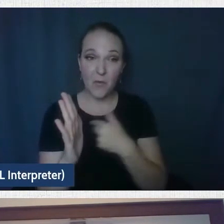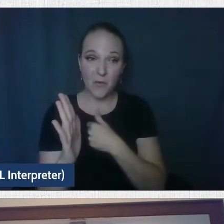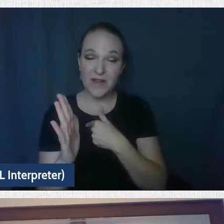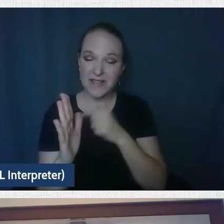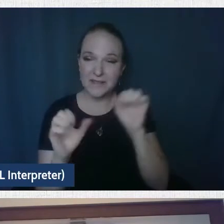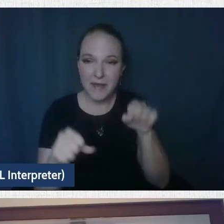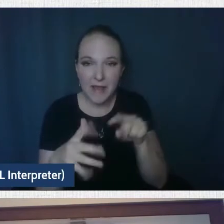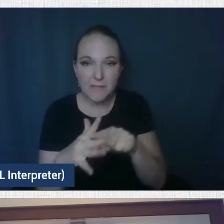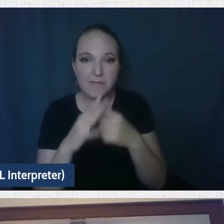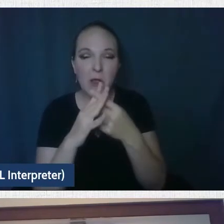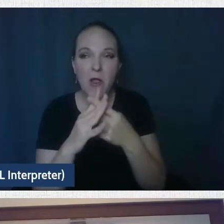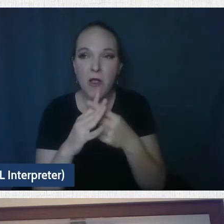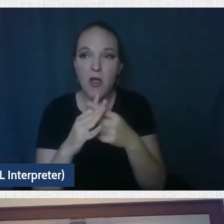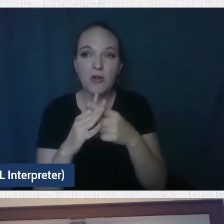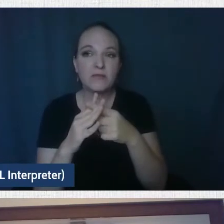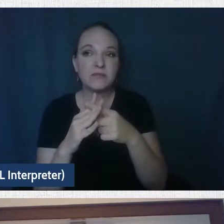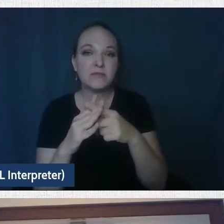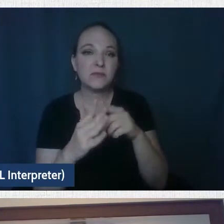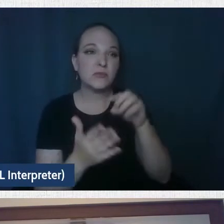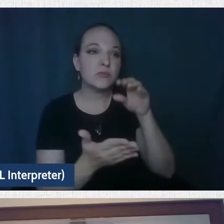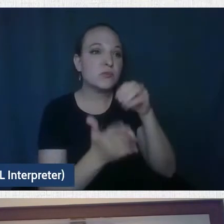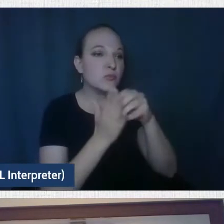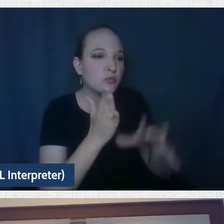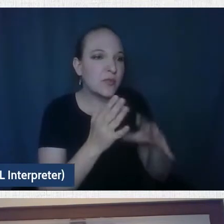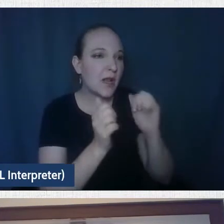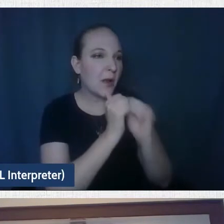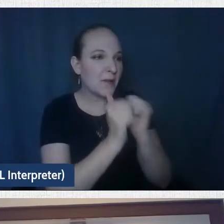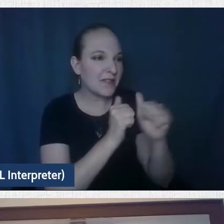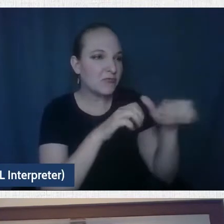clubs and student competition activities, because you